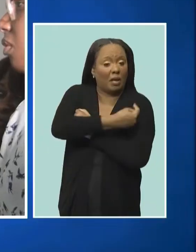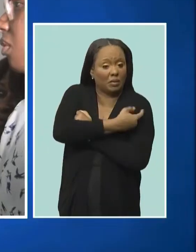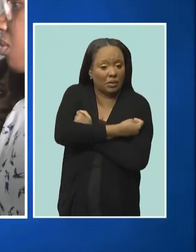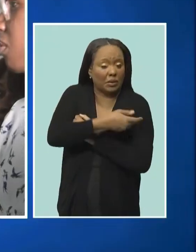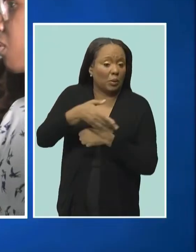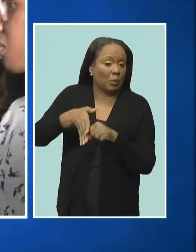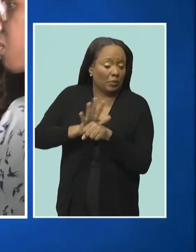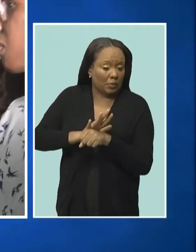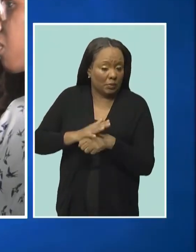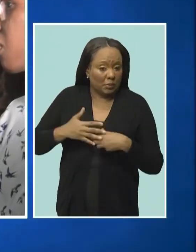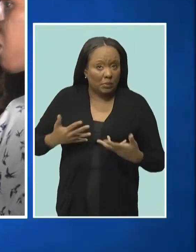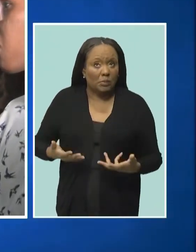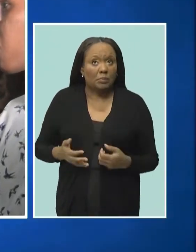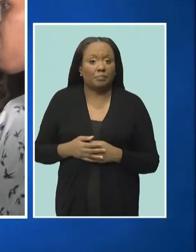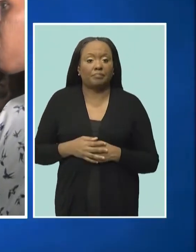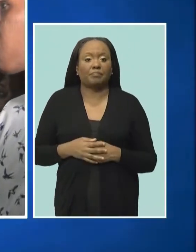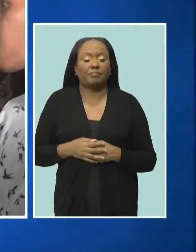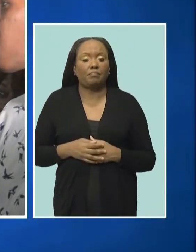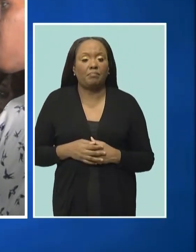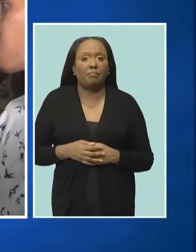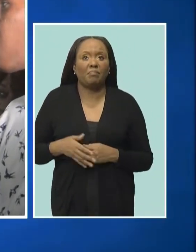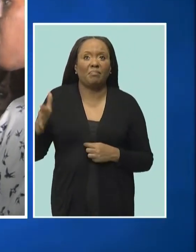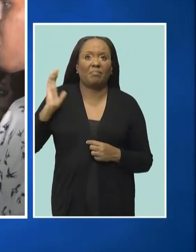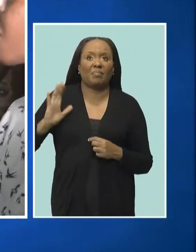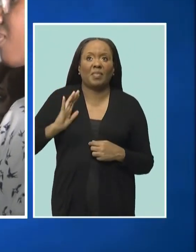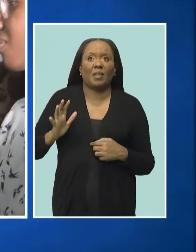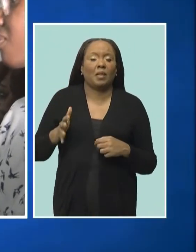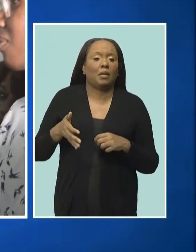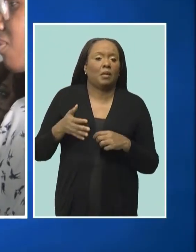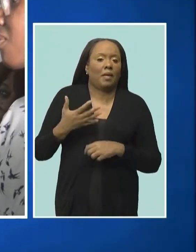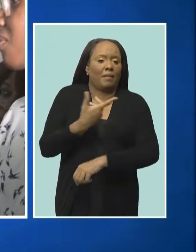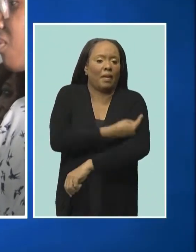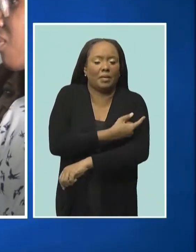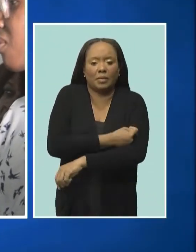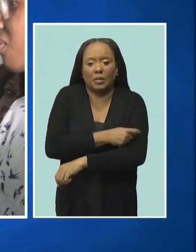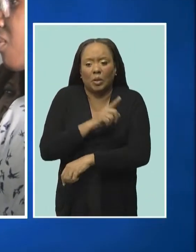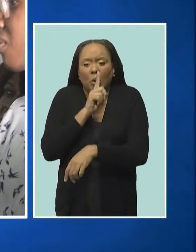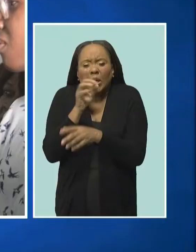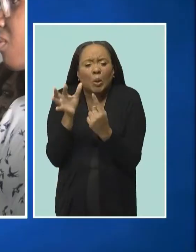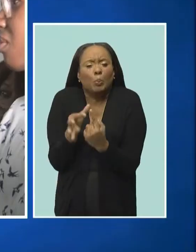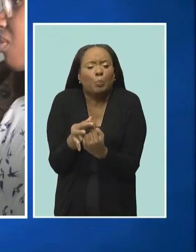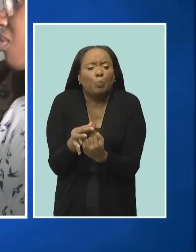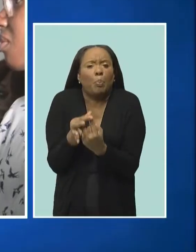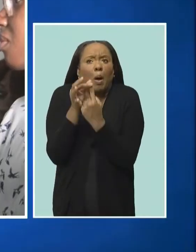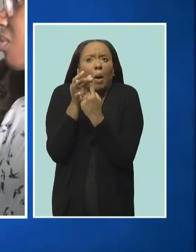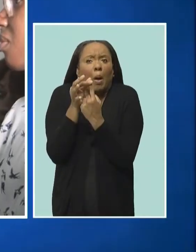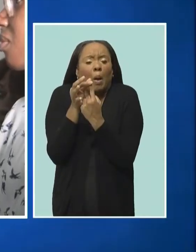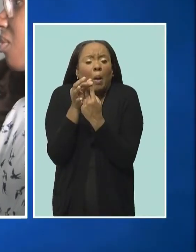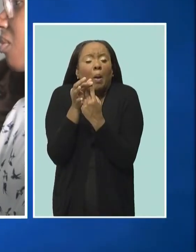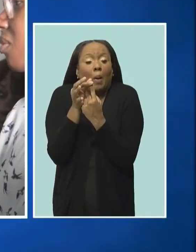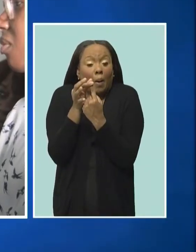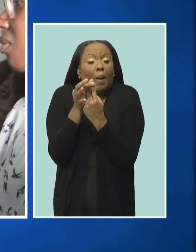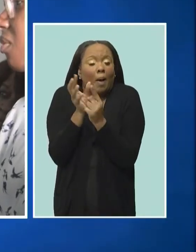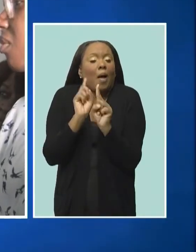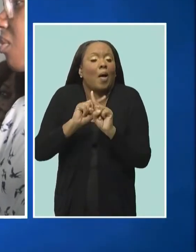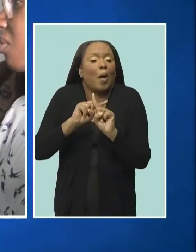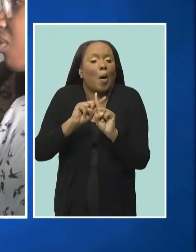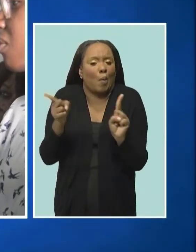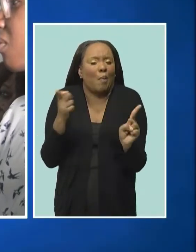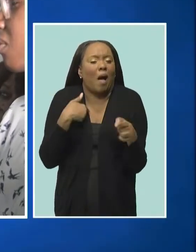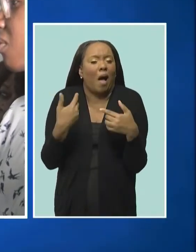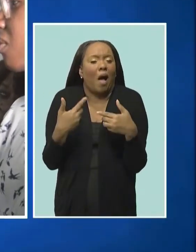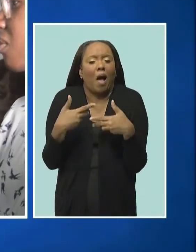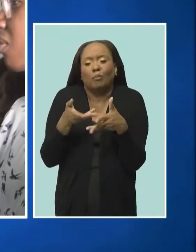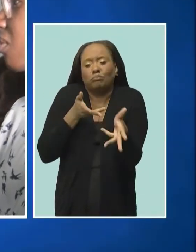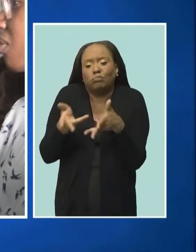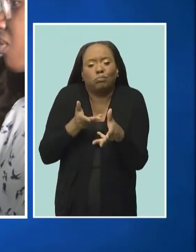time, vaccine was like gold dust. But then I managed to speak to Indian government